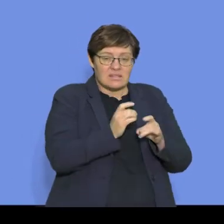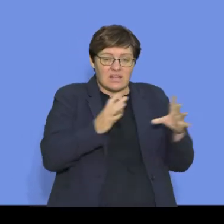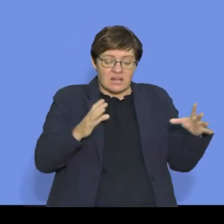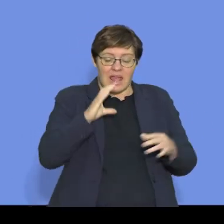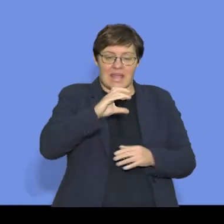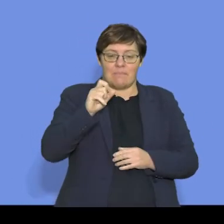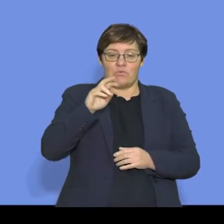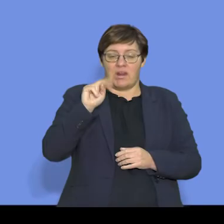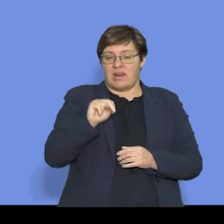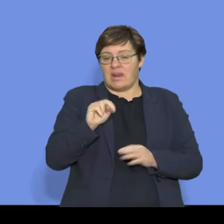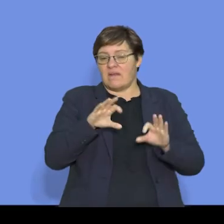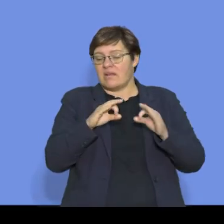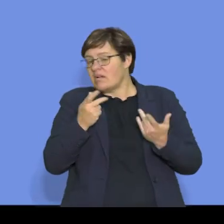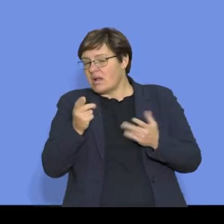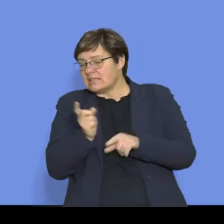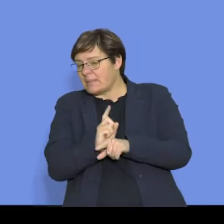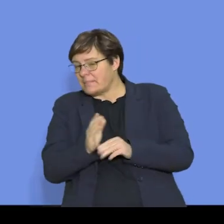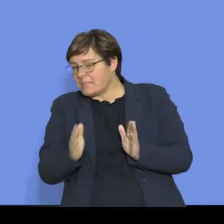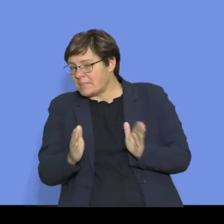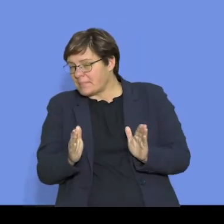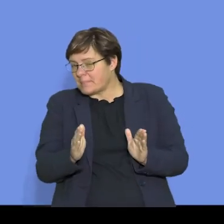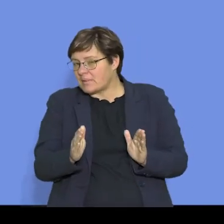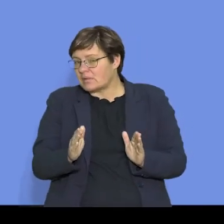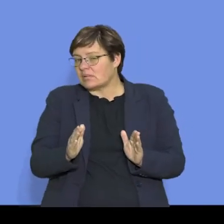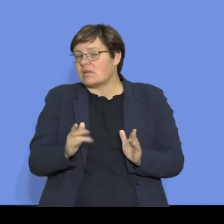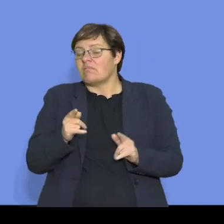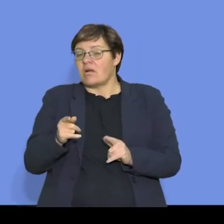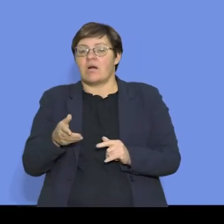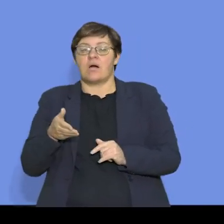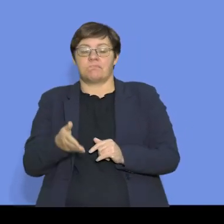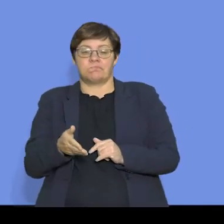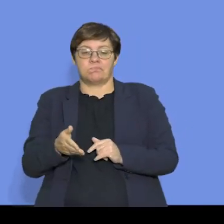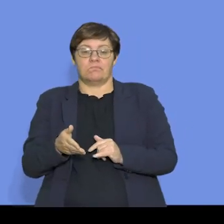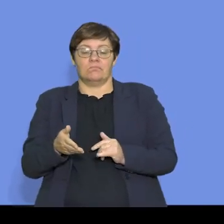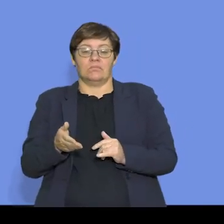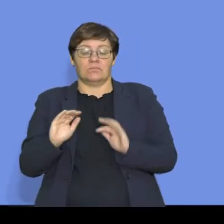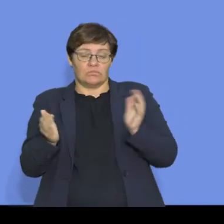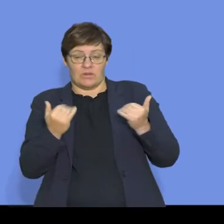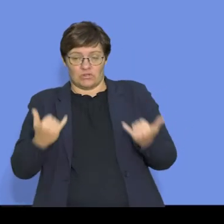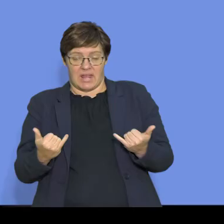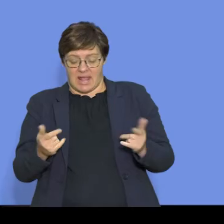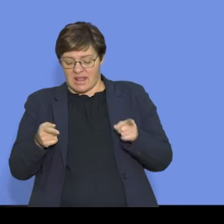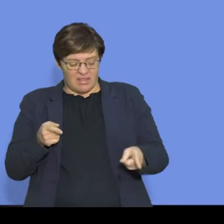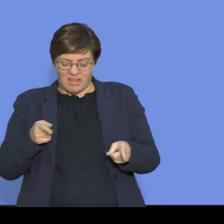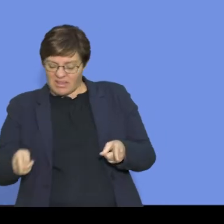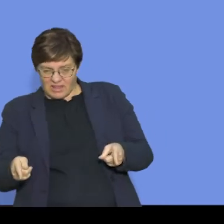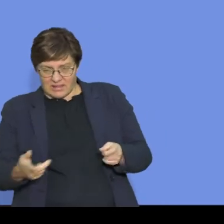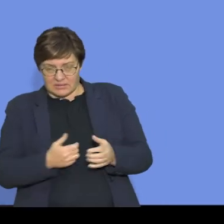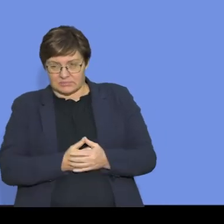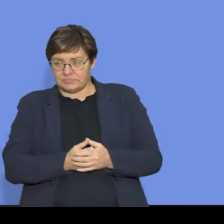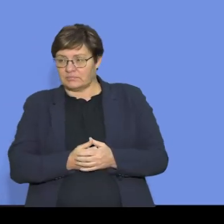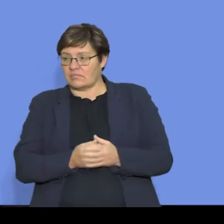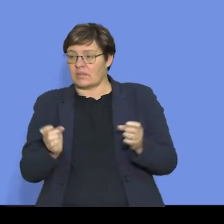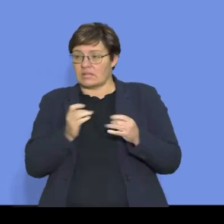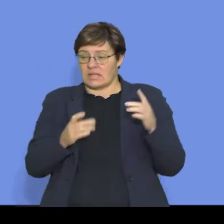of the Cambrian period to those which exist today. Okay, so we have a look. There's